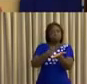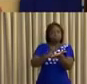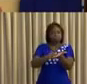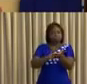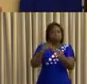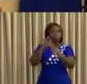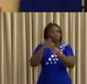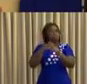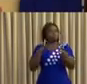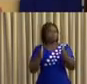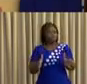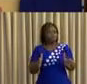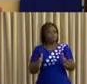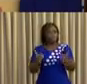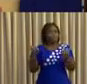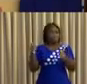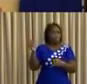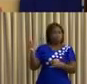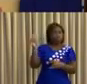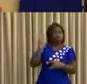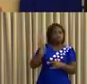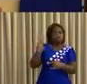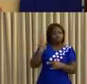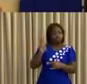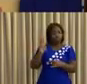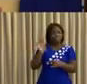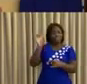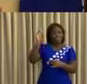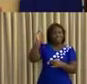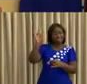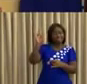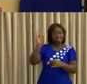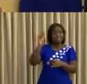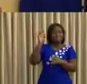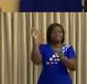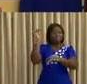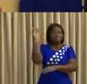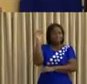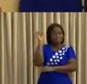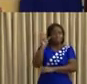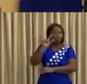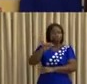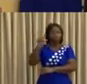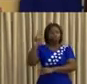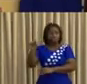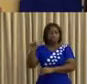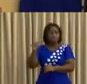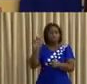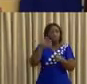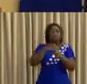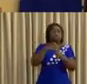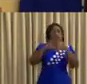voters, which the Commission will use for the 7th December 2020 presidential and